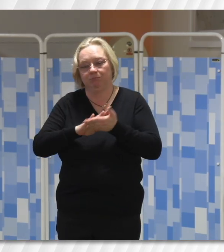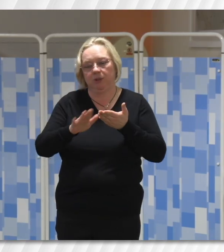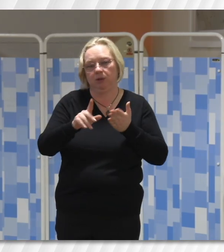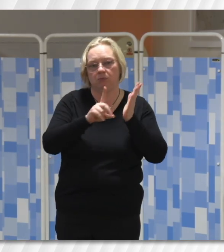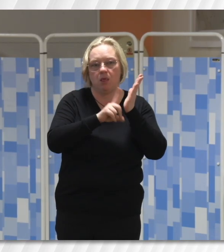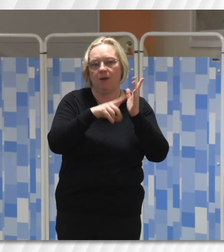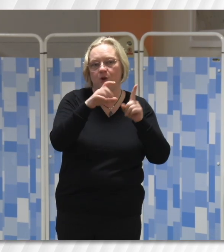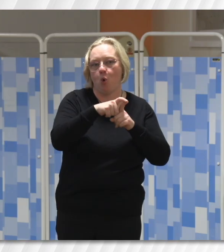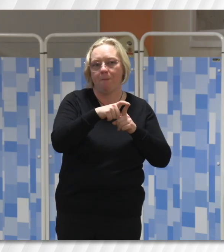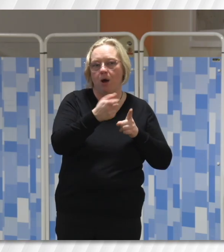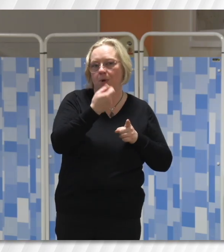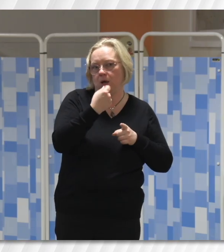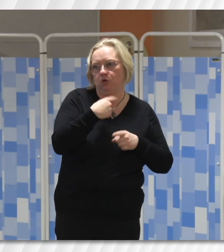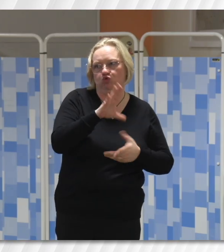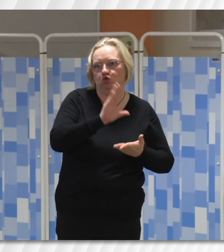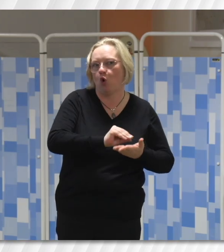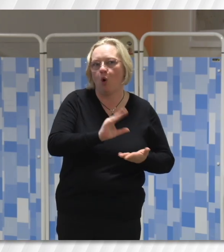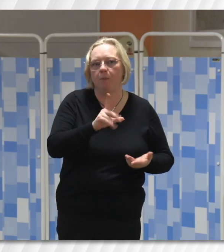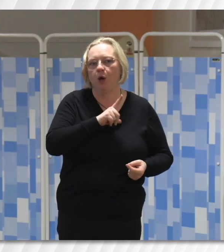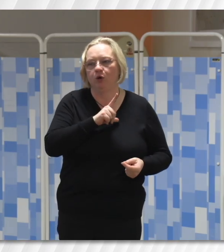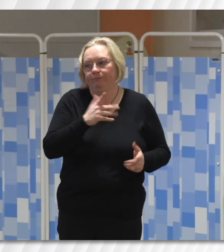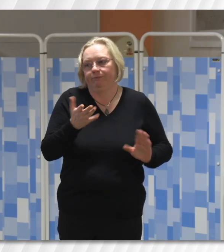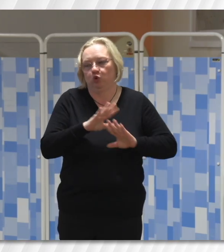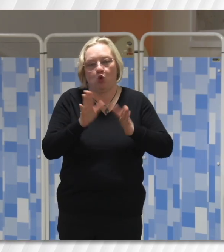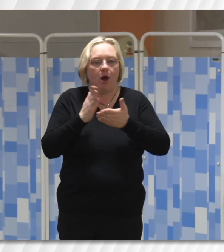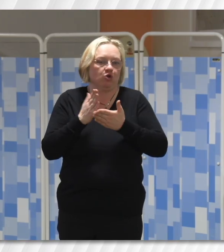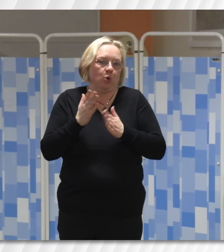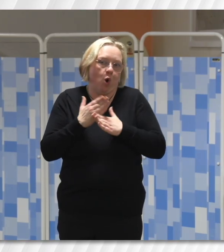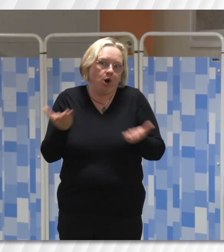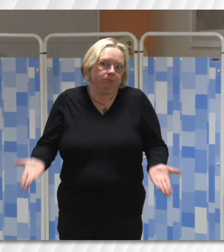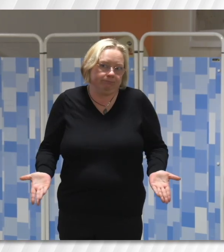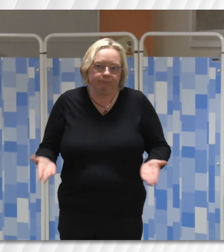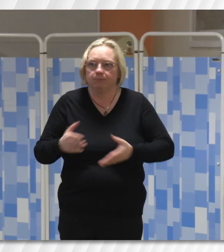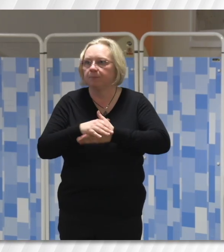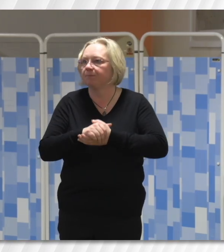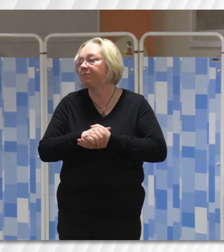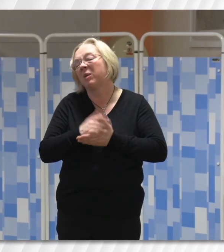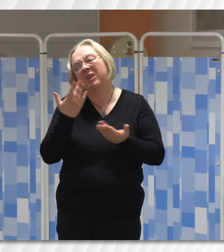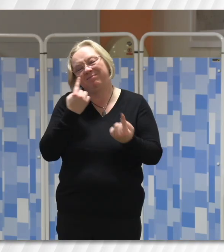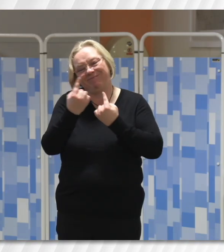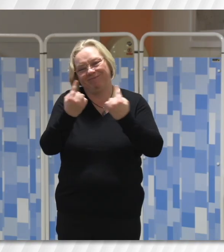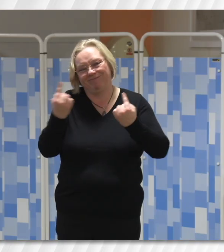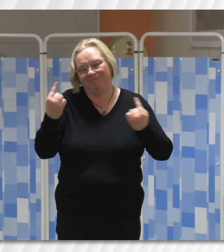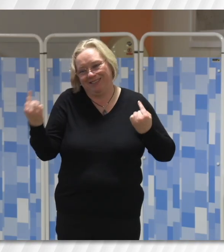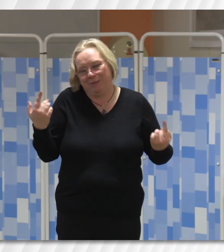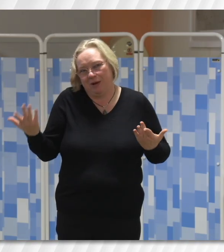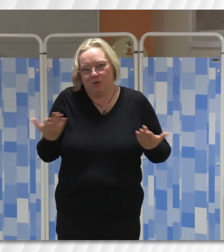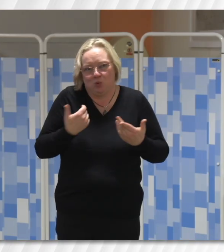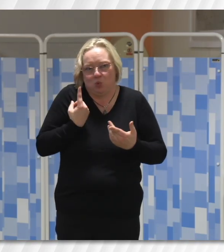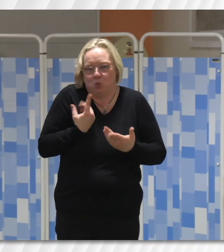more often than not, we tend to wean the patient off the levodopa. But again, individual cases, you know, we take it on an